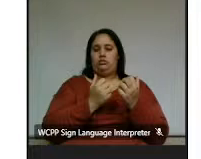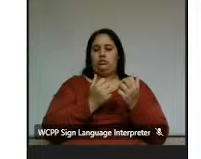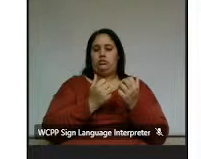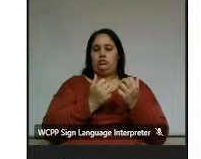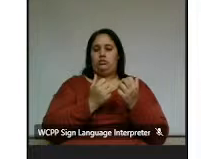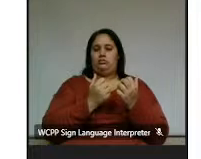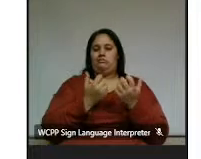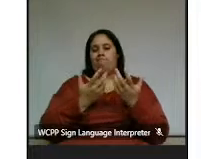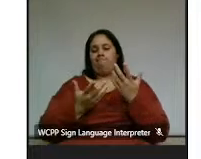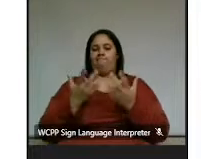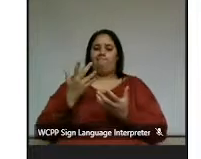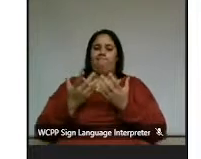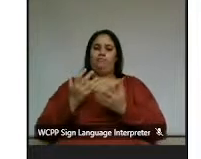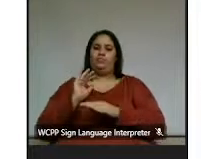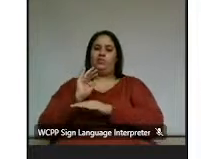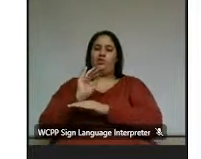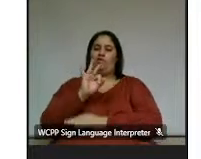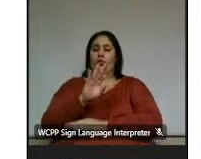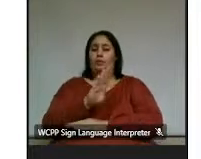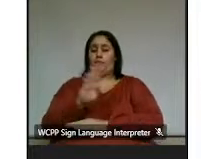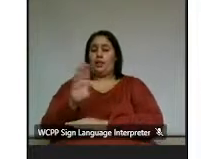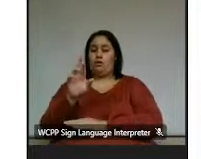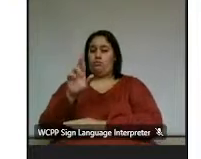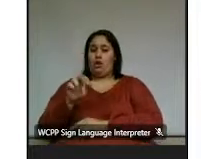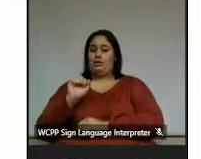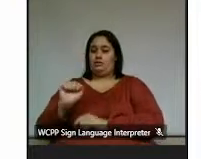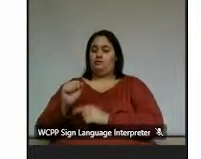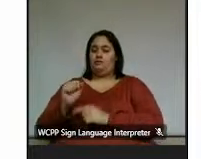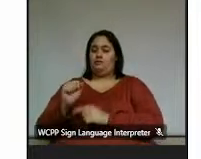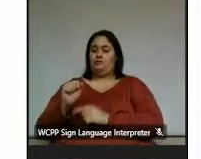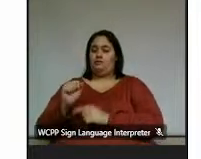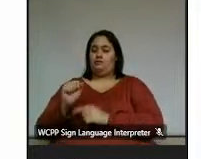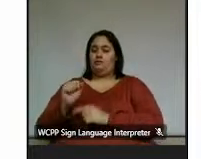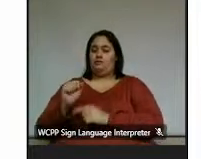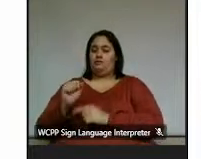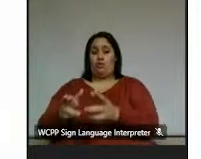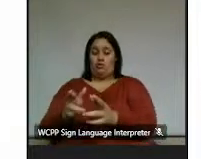is about just over 3 billion for roads.